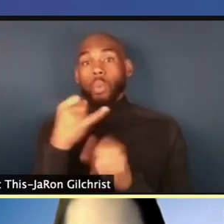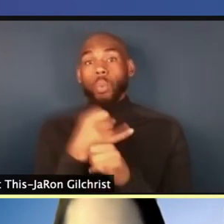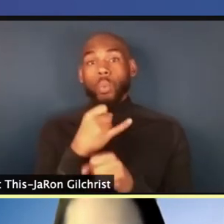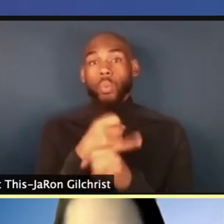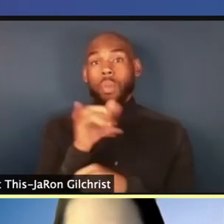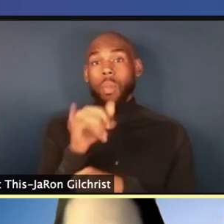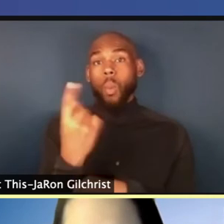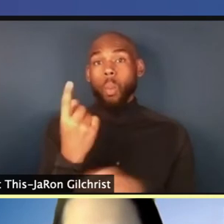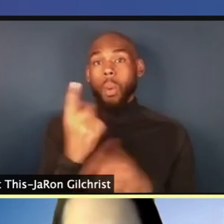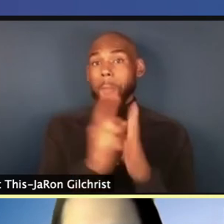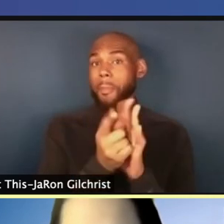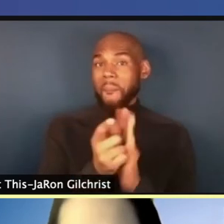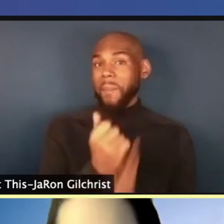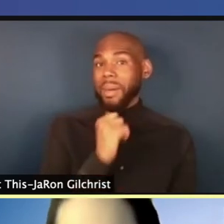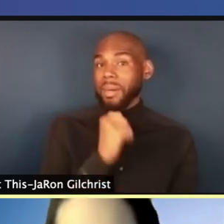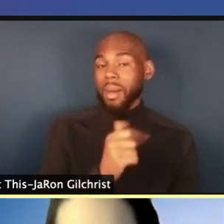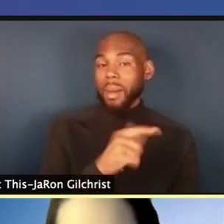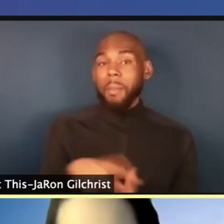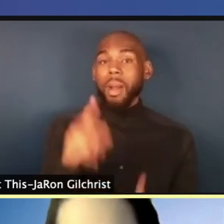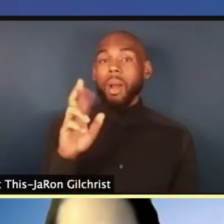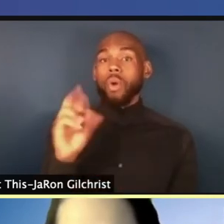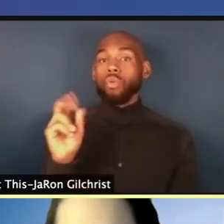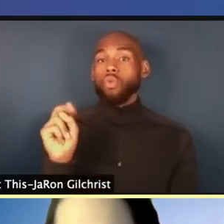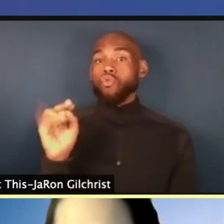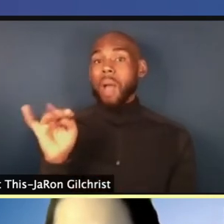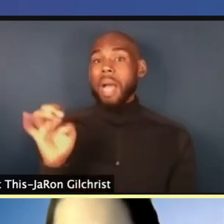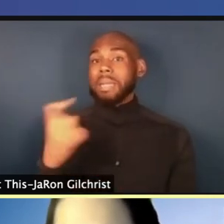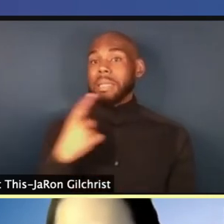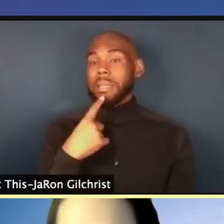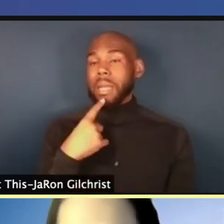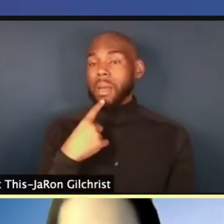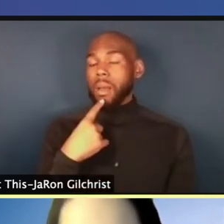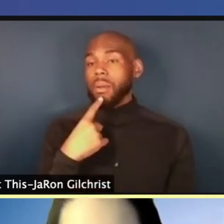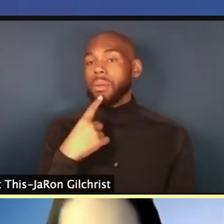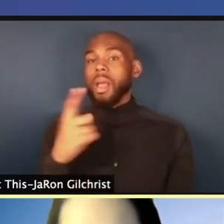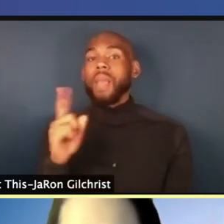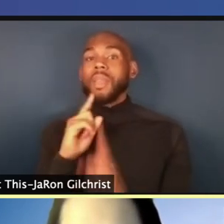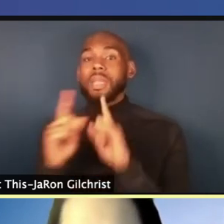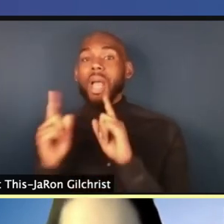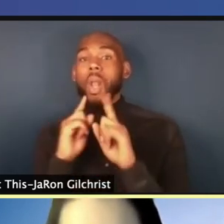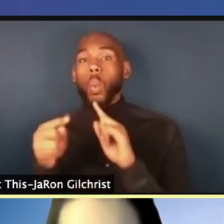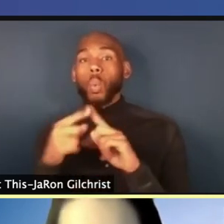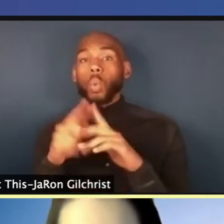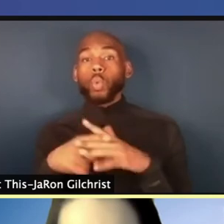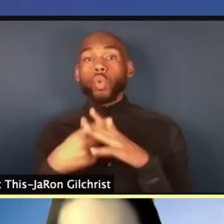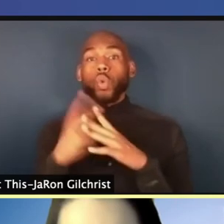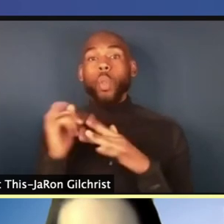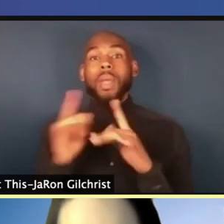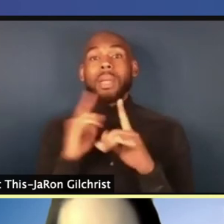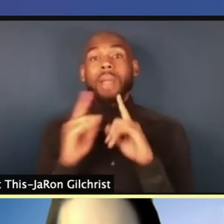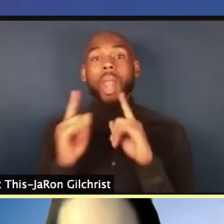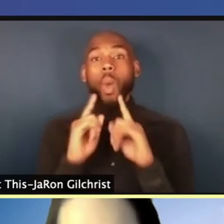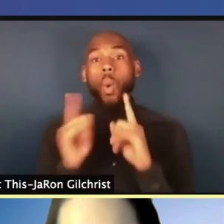moment. But as Ronnie said, the dialogue, when you start that dialogue,